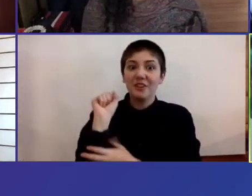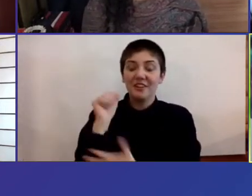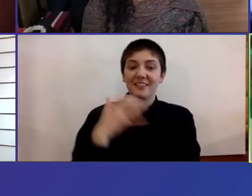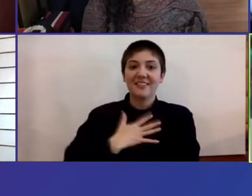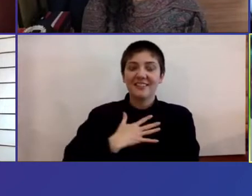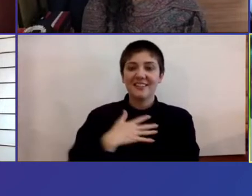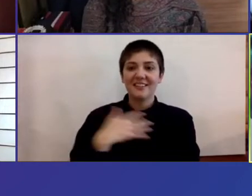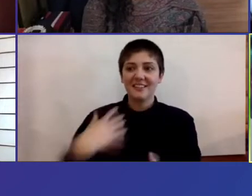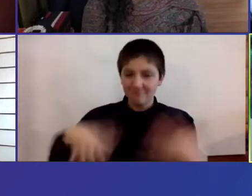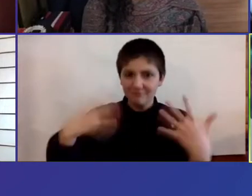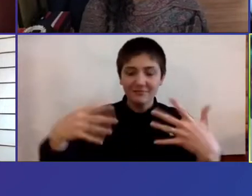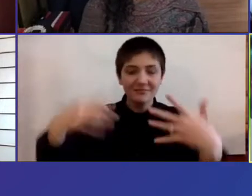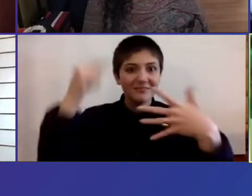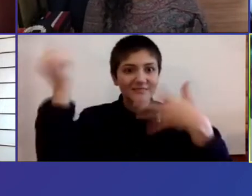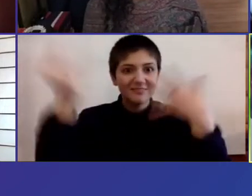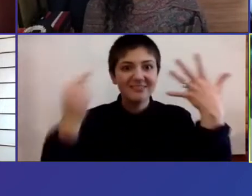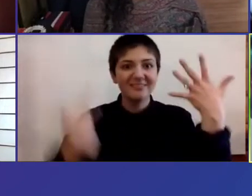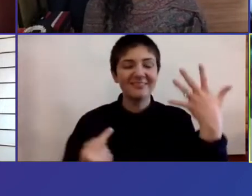themes,